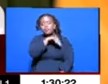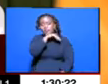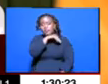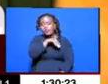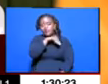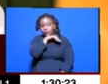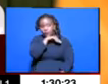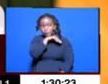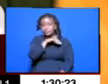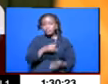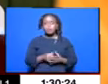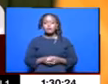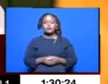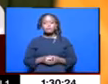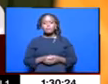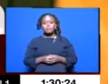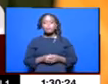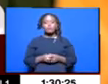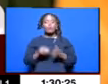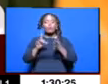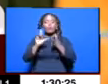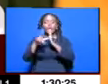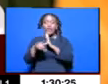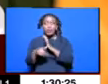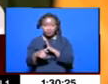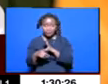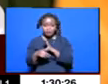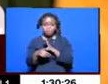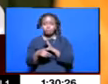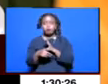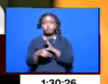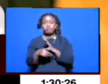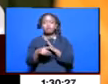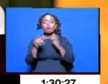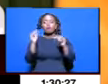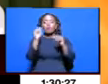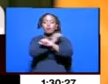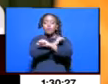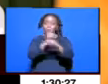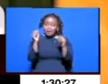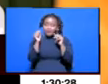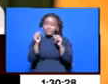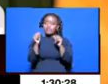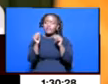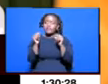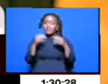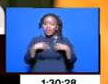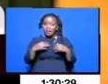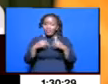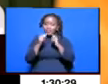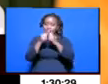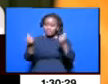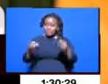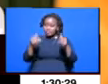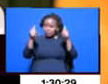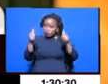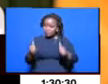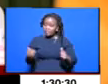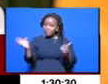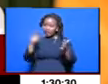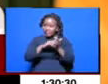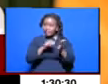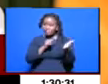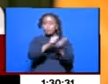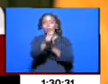Odinga. Thereafter, the President, Vide Gazette Notice number 264, published on 10th